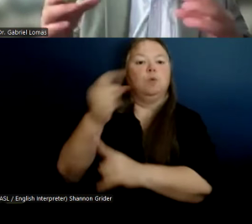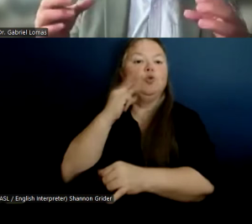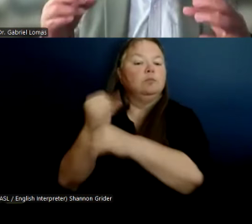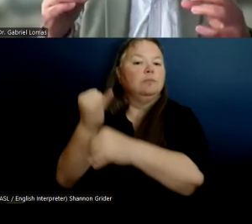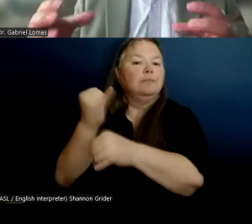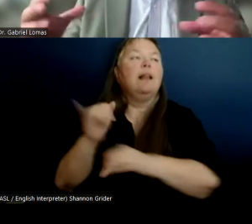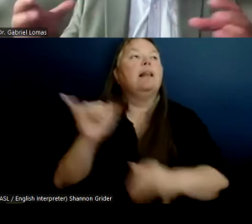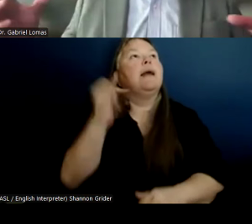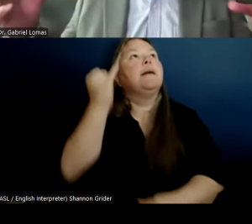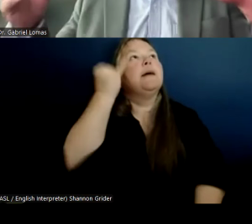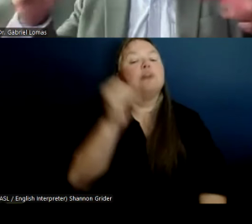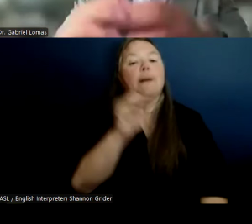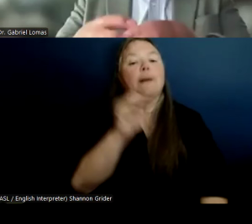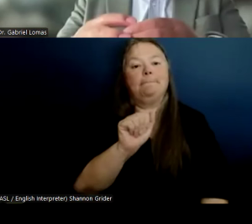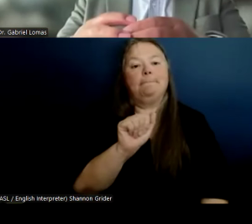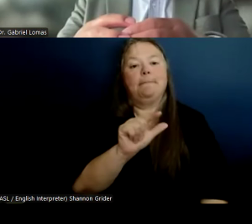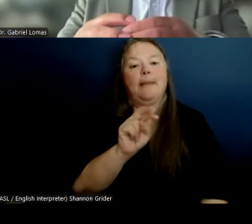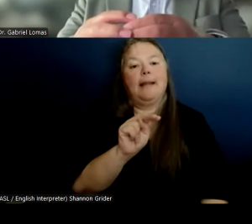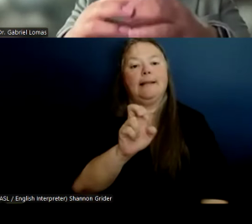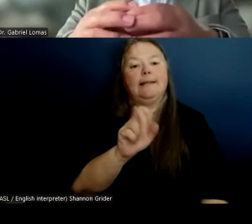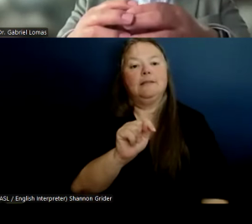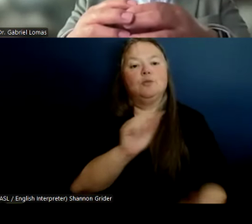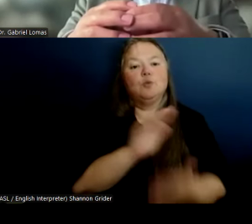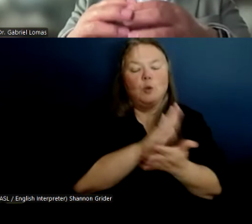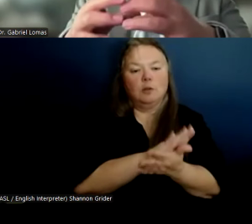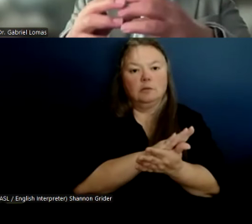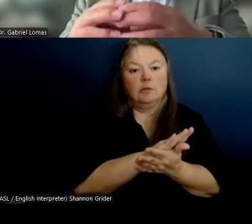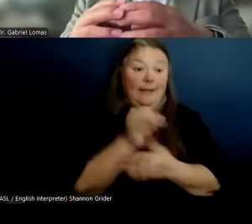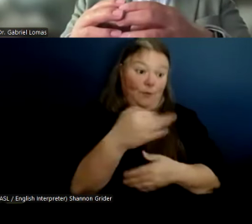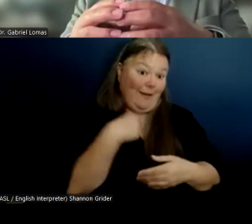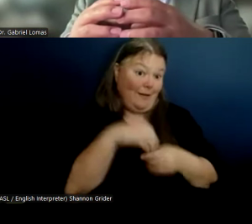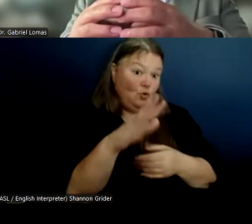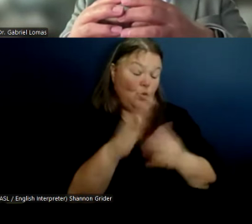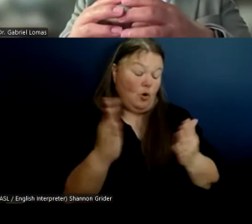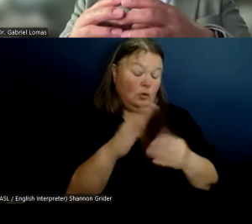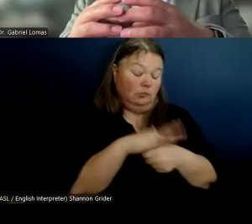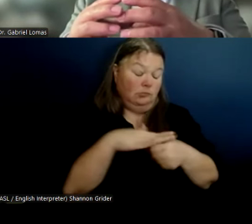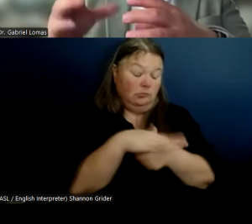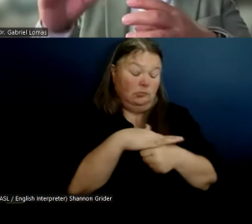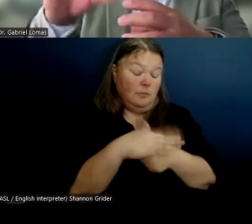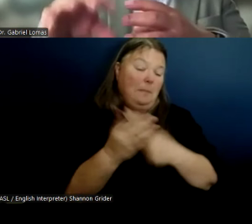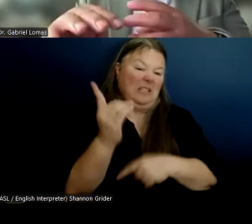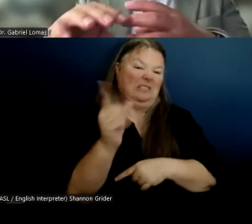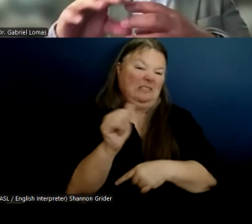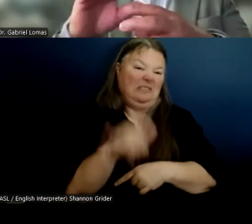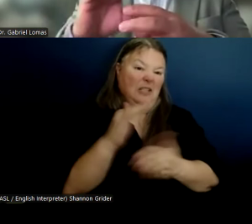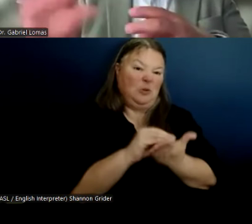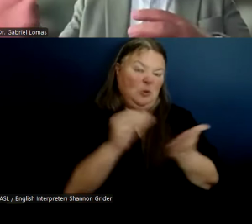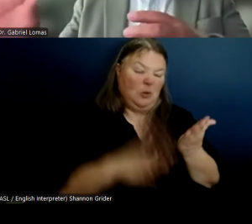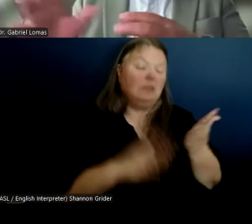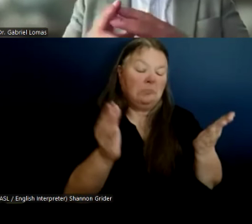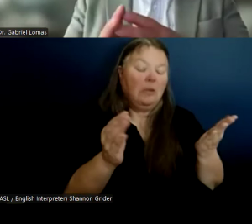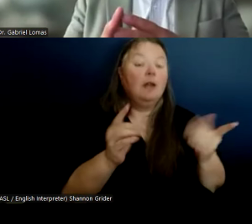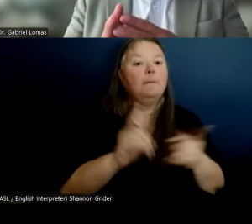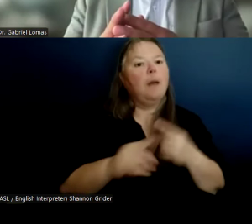magnet schools. Like if you have a deaf child, they would go to the school for the deaf. If it was in your town, they may be a day student, but a lot of kids slept in the dorms and they stayed